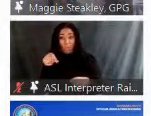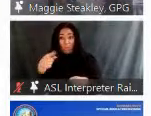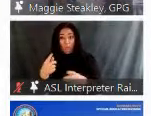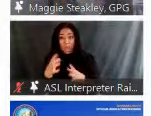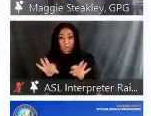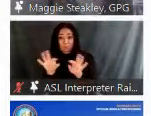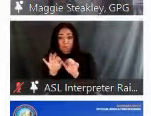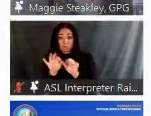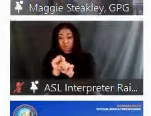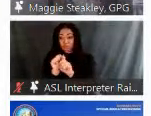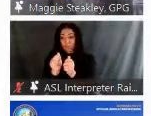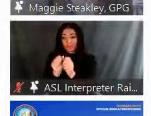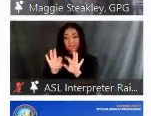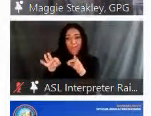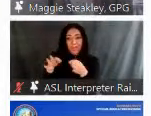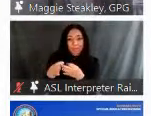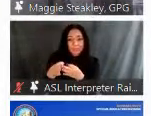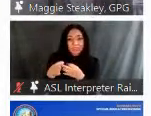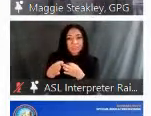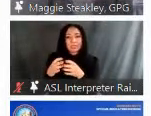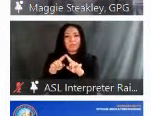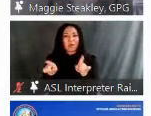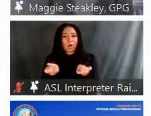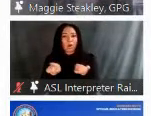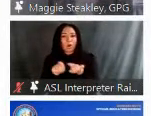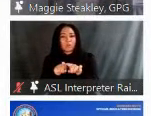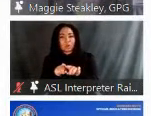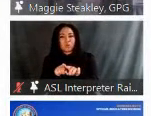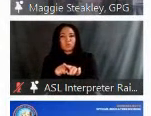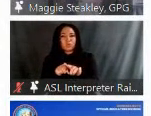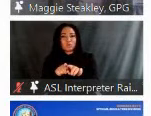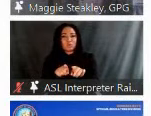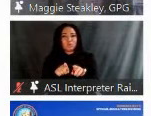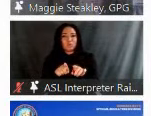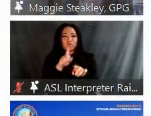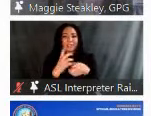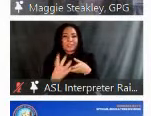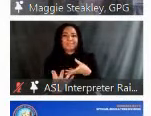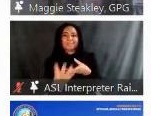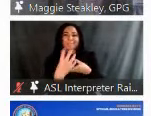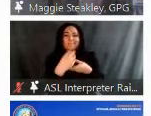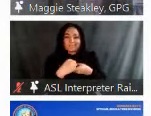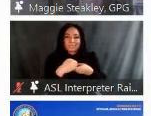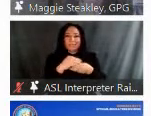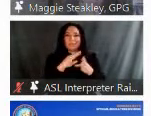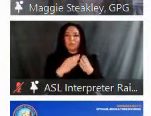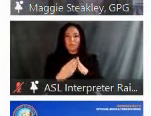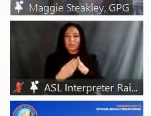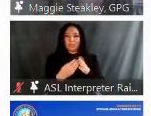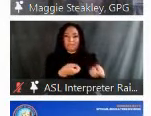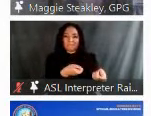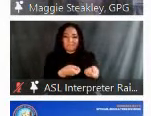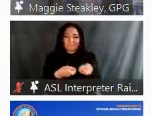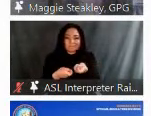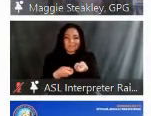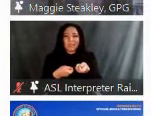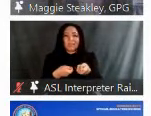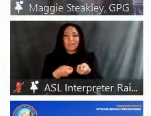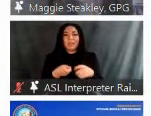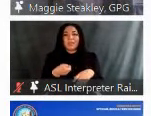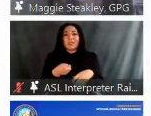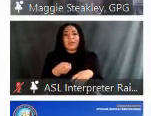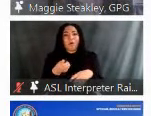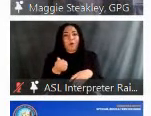as others have mentioned, that it's important to embrace the community and to access and leverage all of the assets